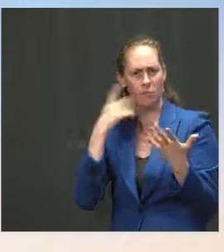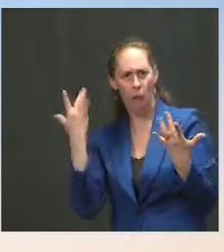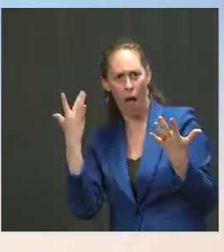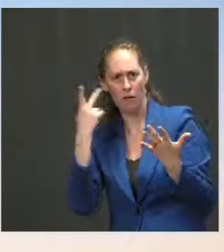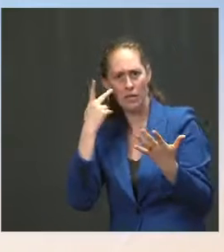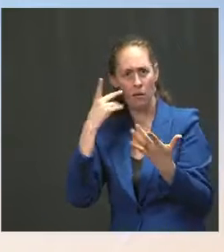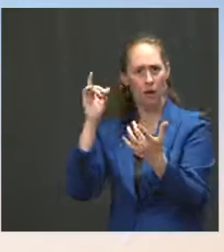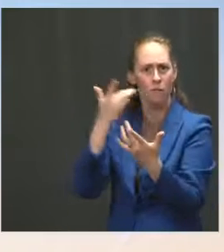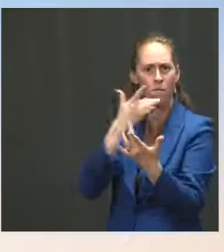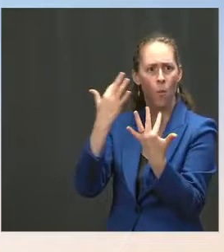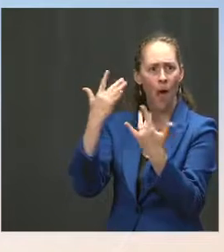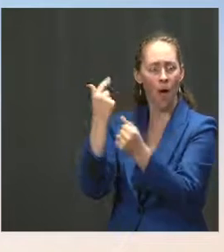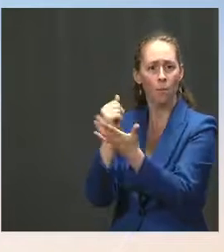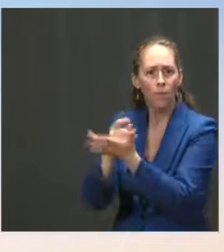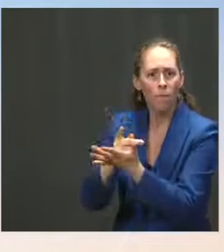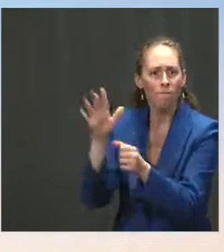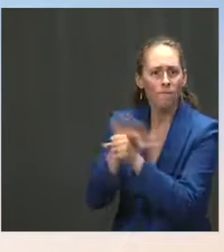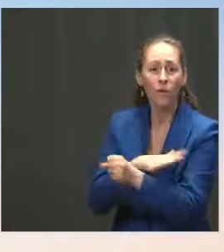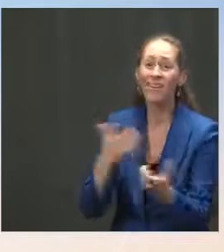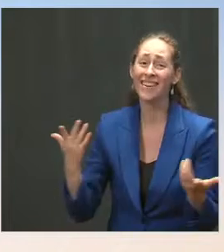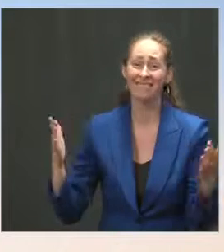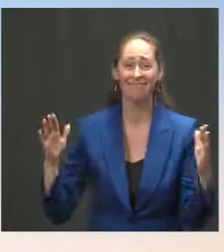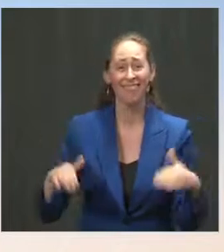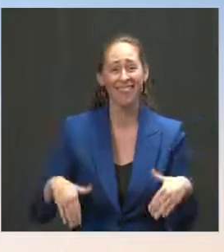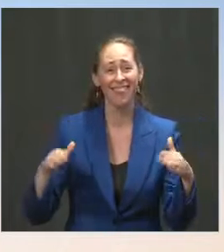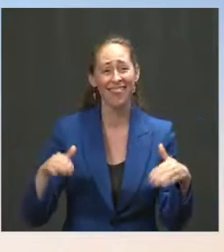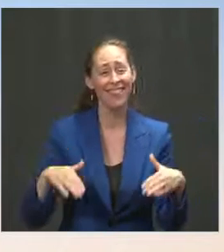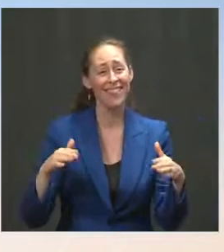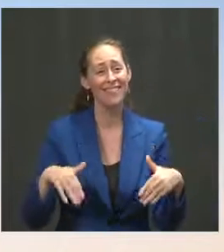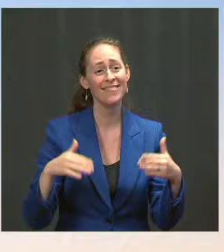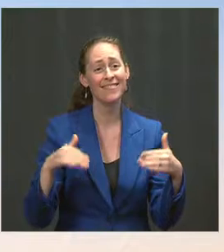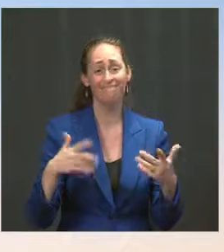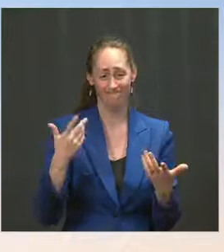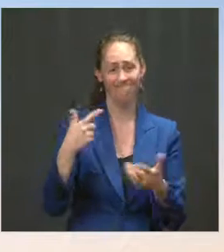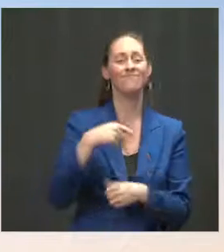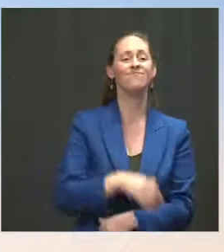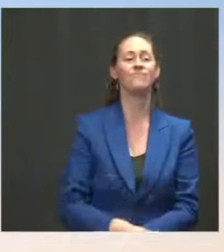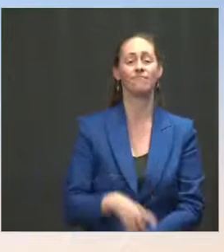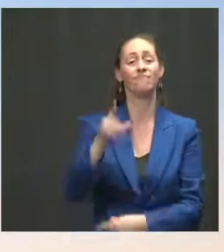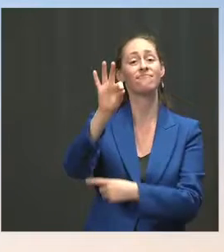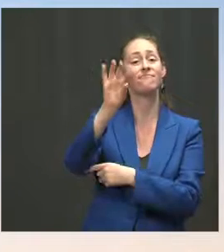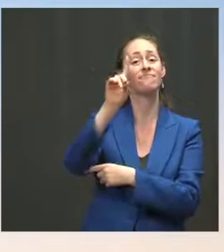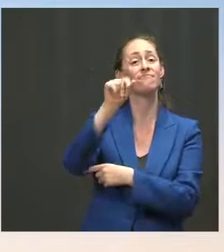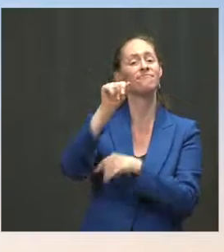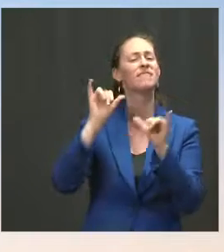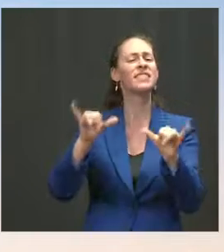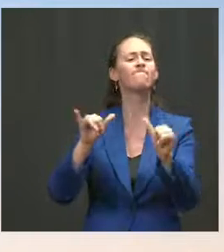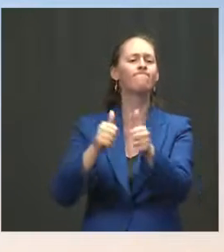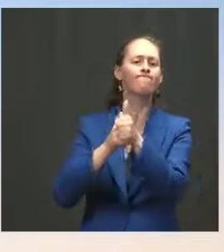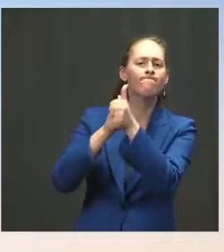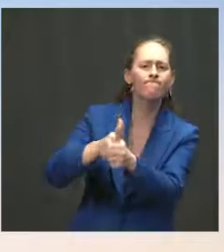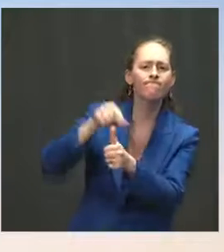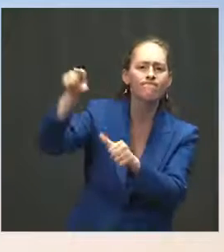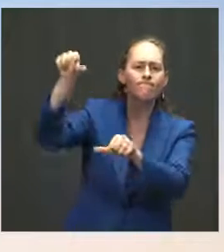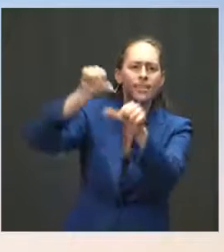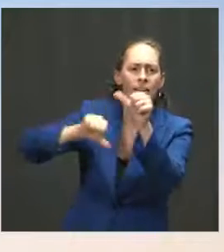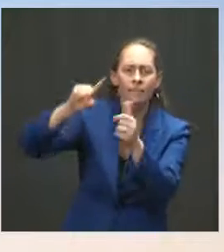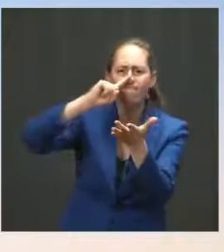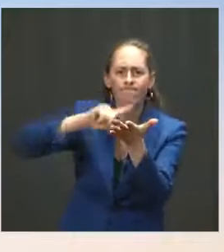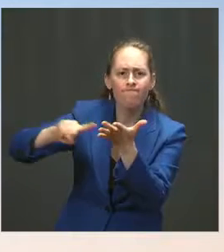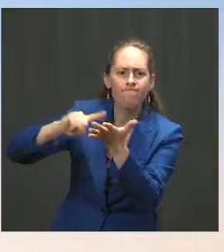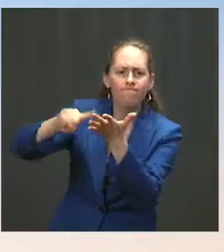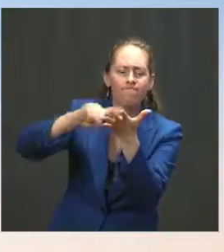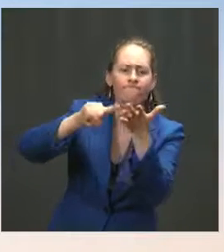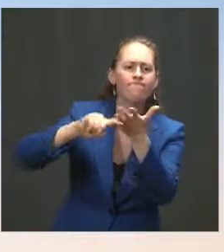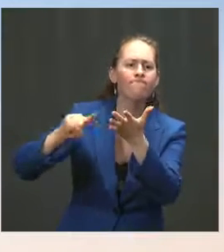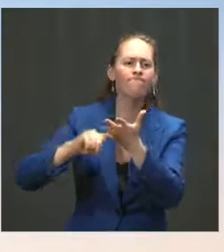on the timeline of science. At the same time, we've also seen tens of millions of people's lives saved who have gotten the vaccine. That data is